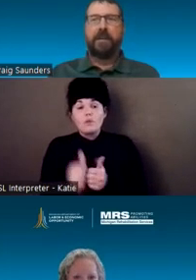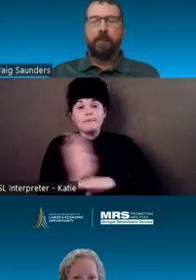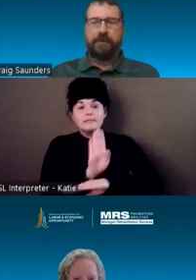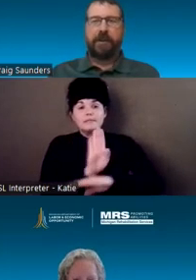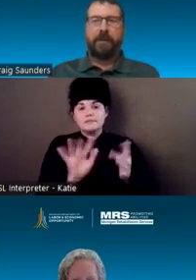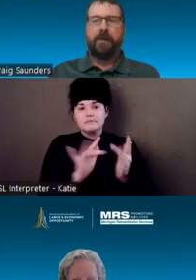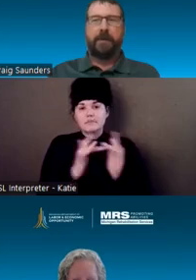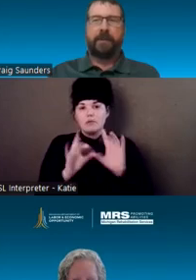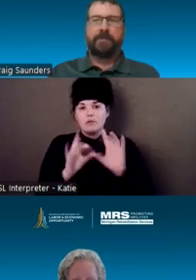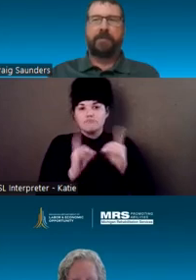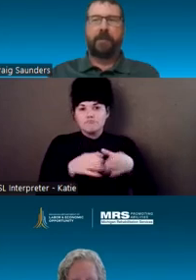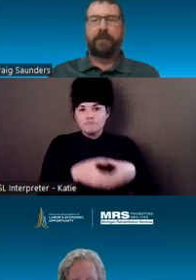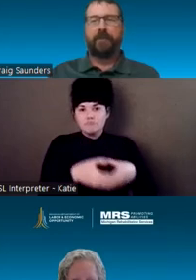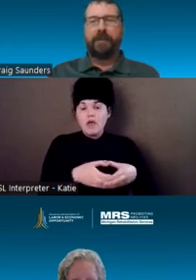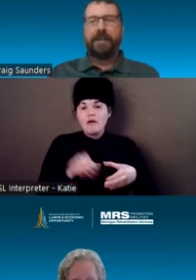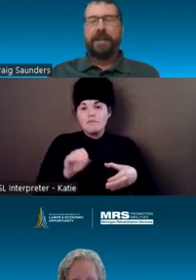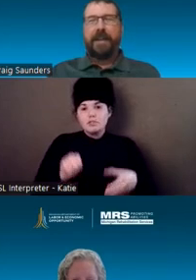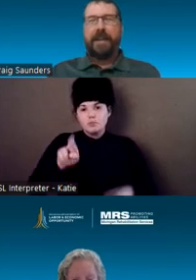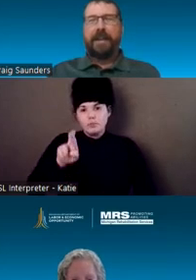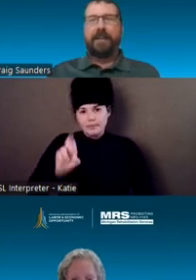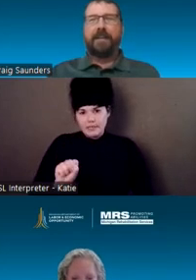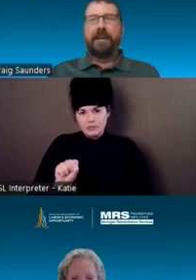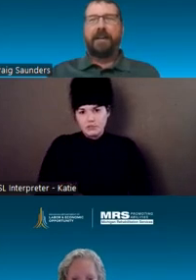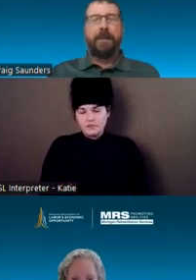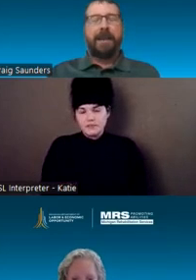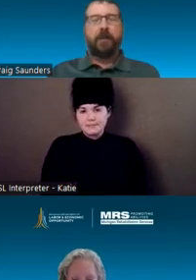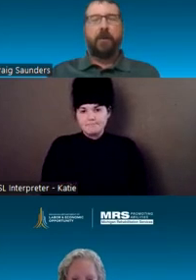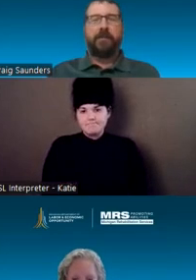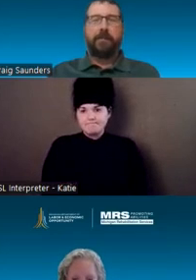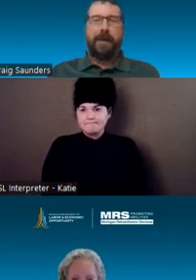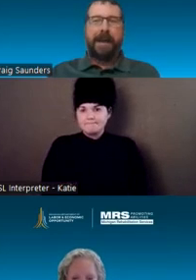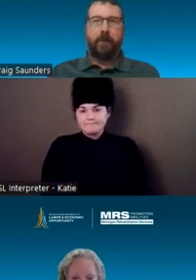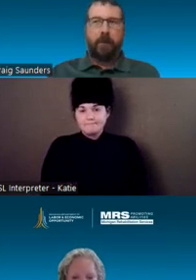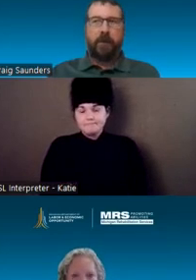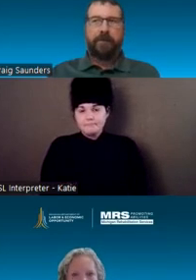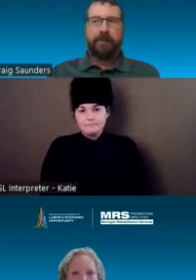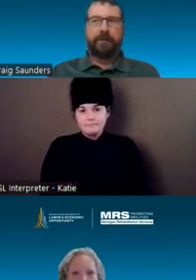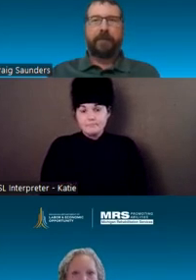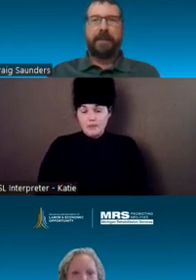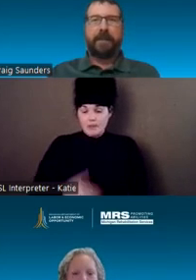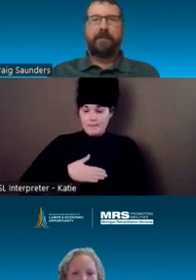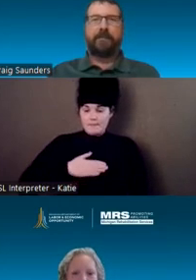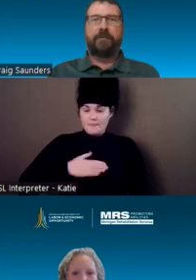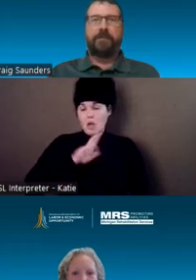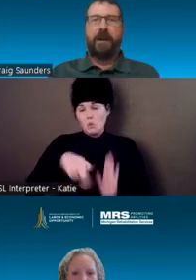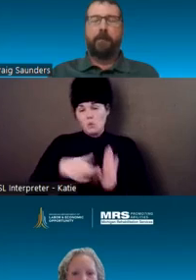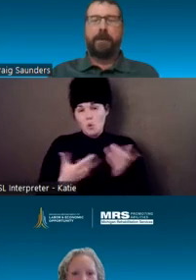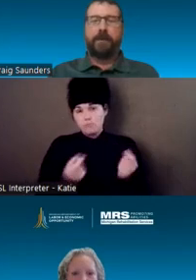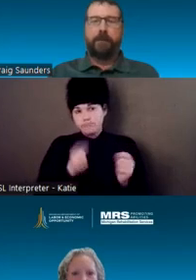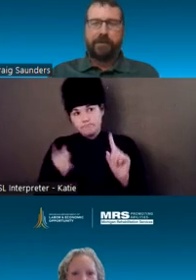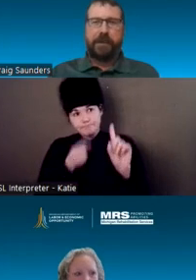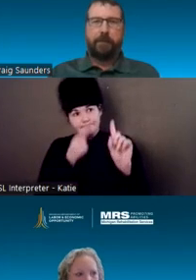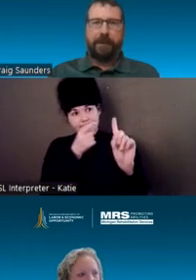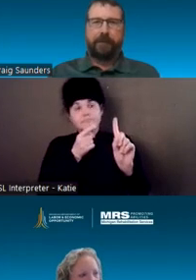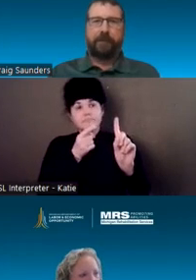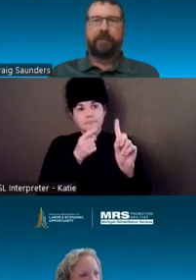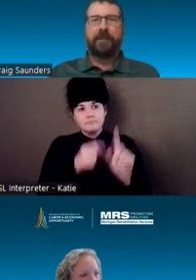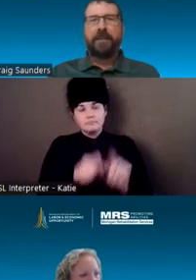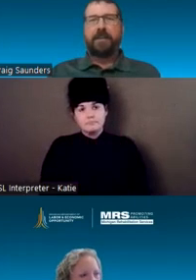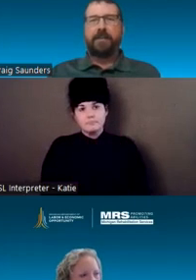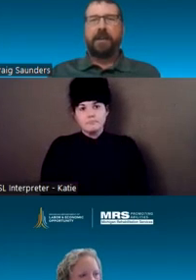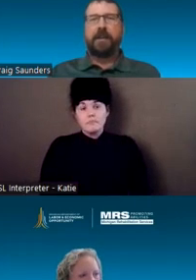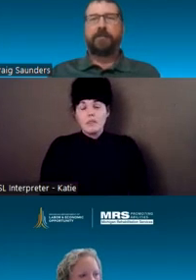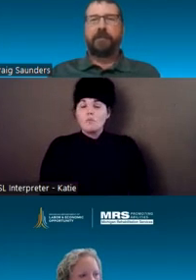of Michigan Rehabilitation Services. And the main goal of my role is to help Michigan